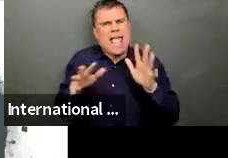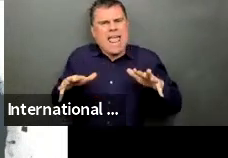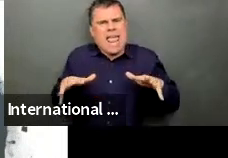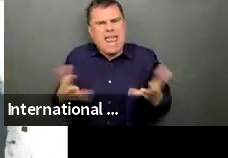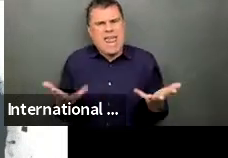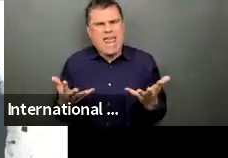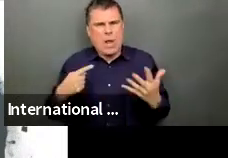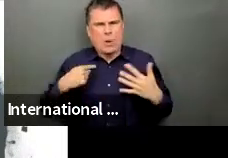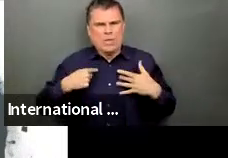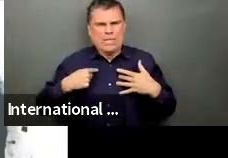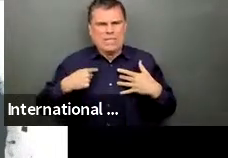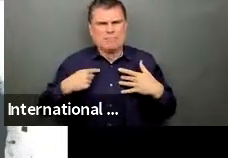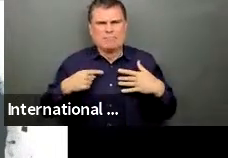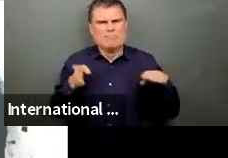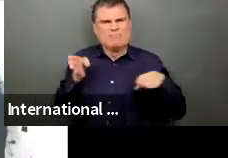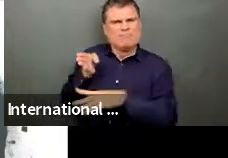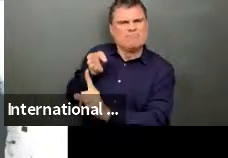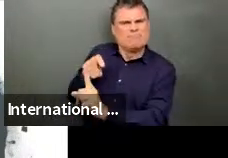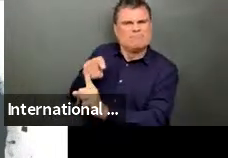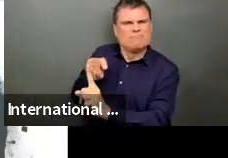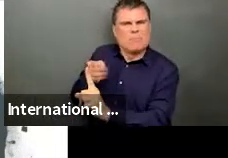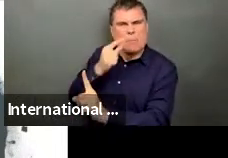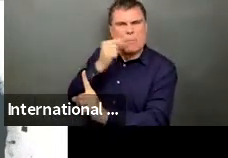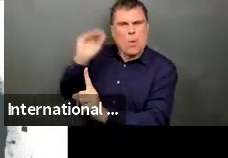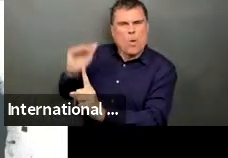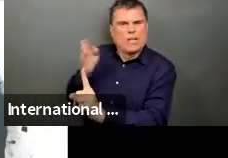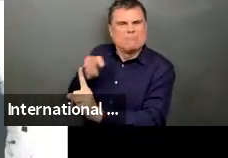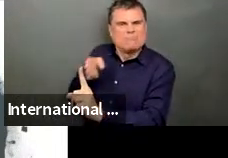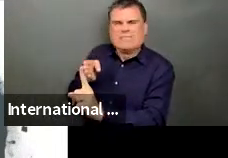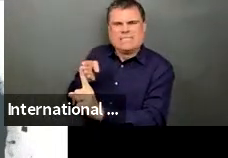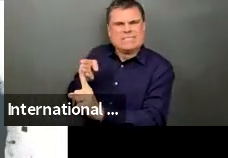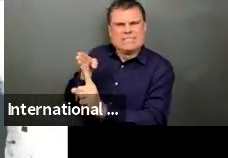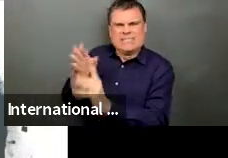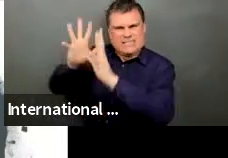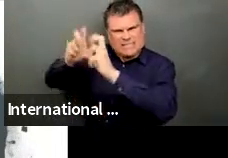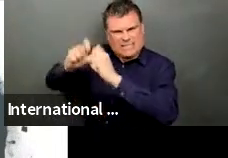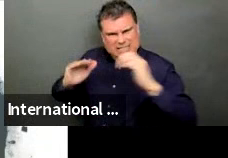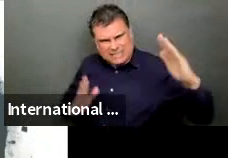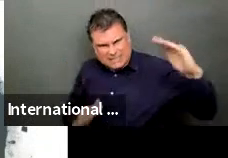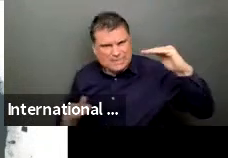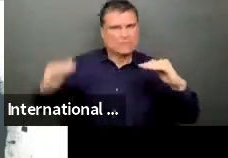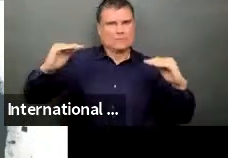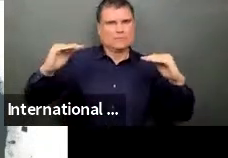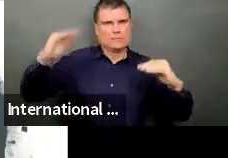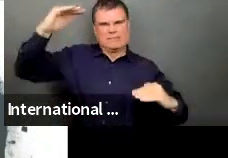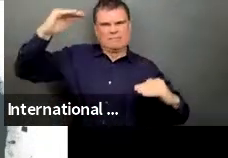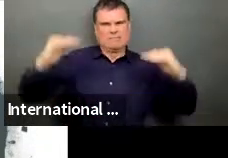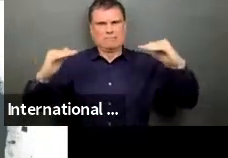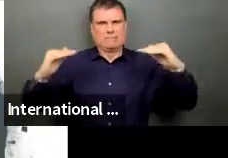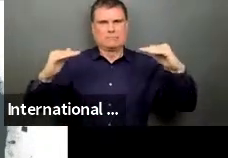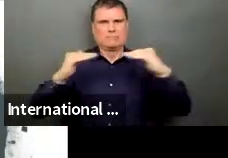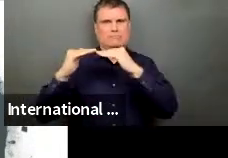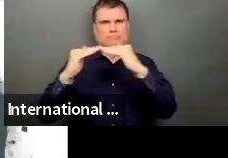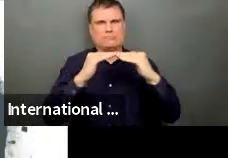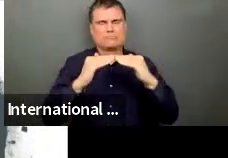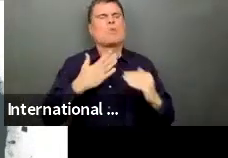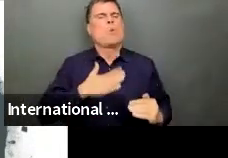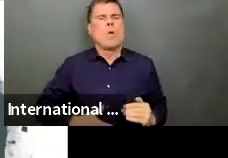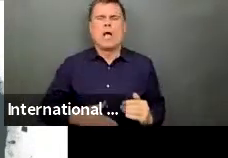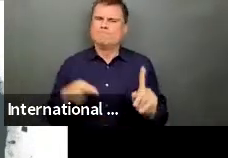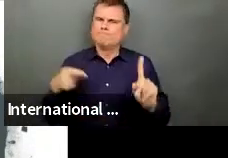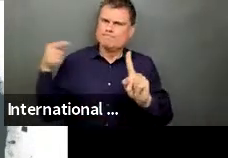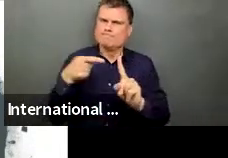Korea. I would also like to emphasize the importance of women's group activities